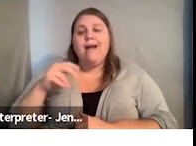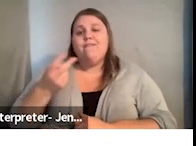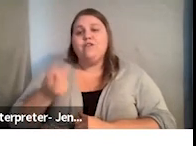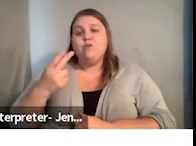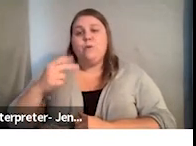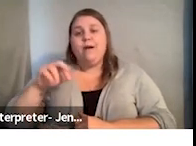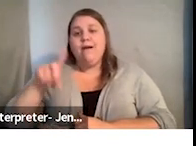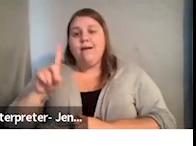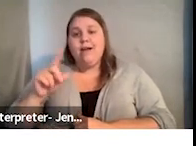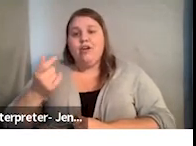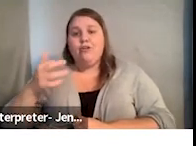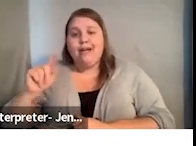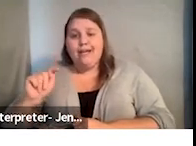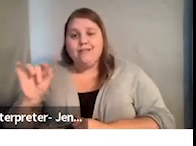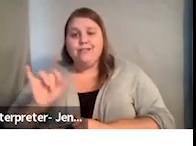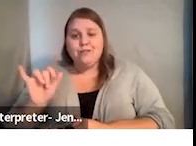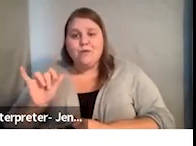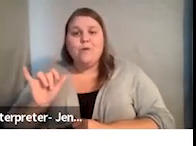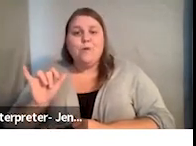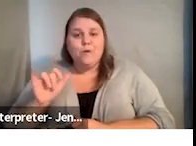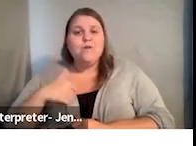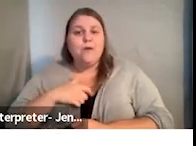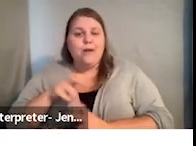pair project-based subsidies with LIHTC.